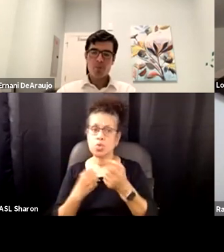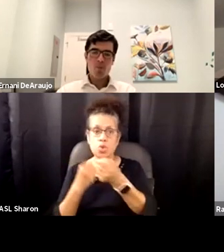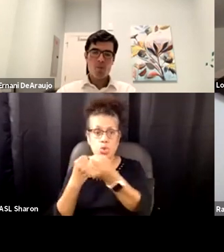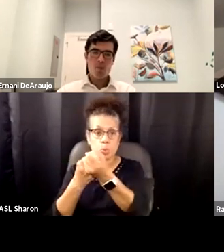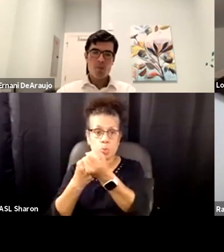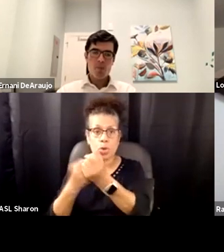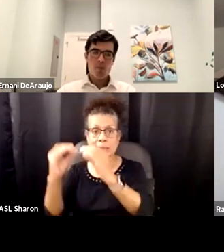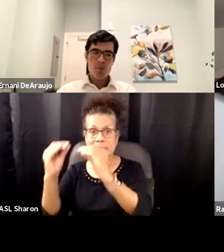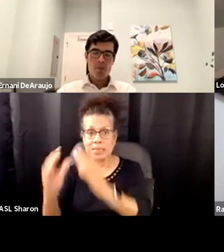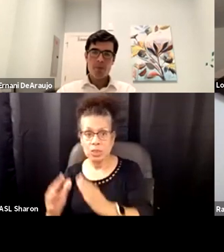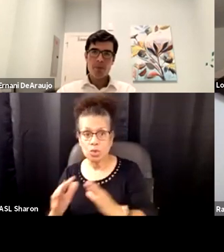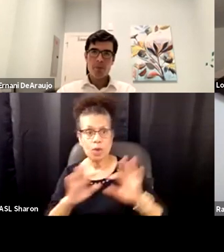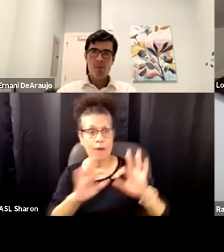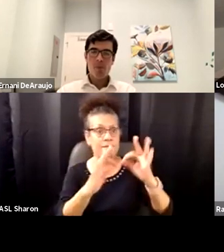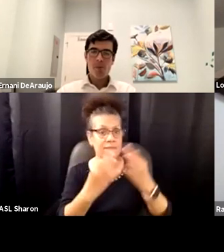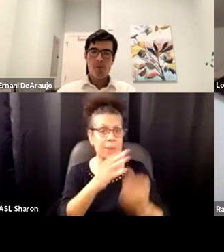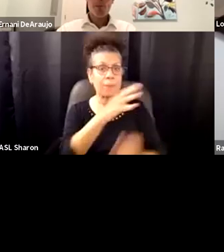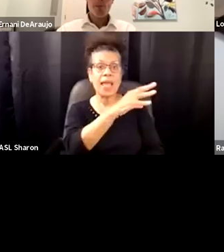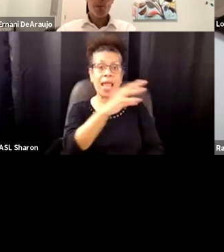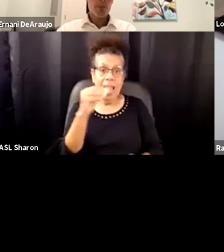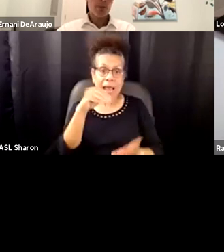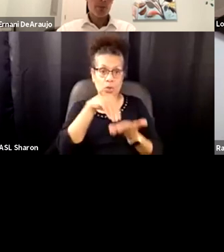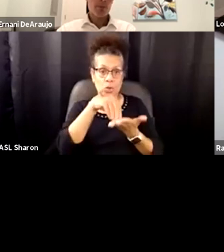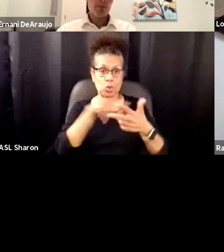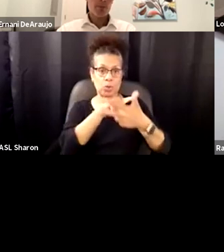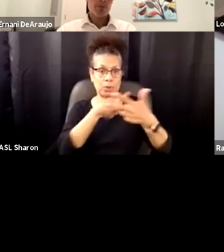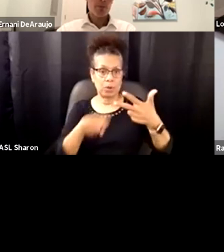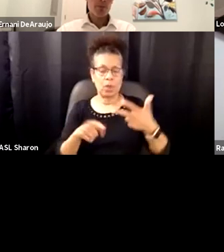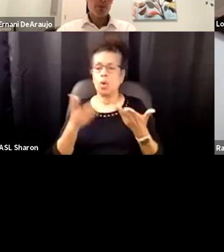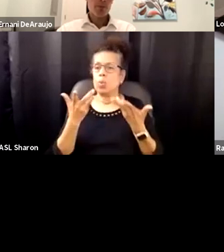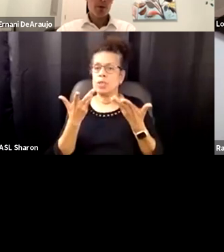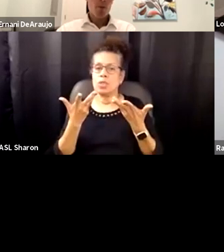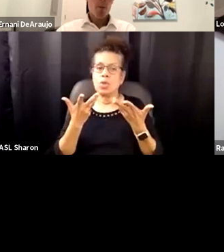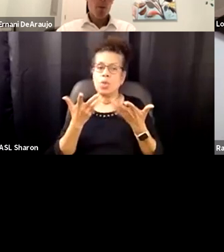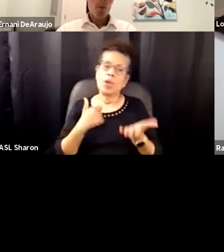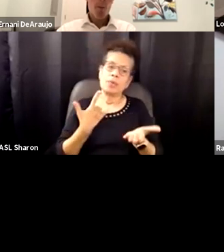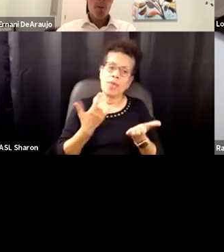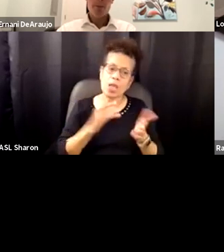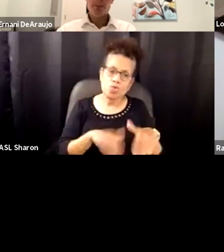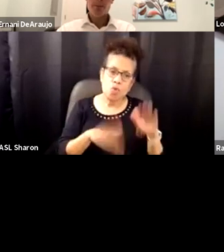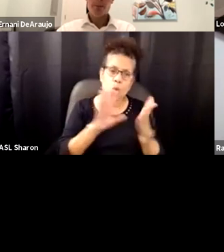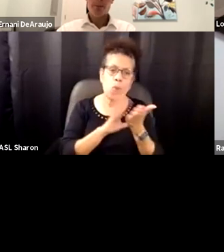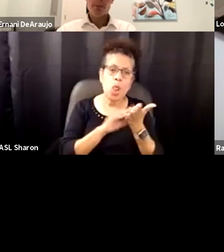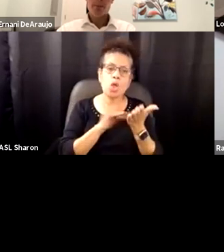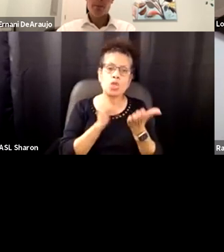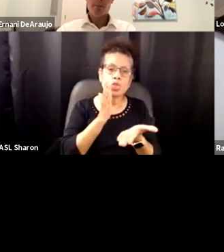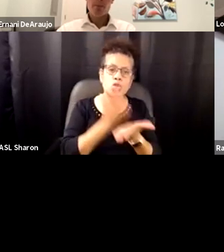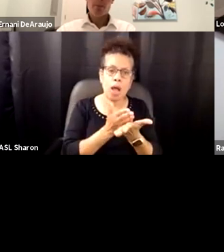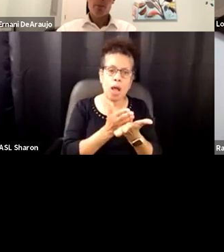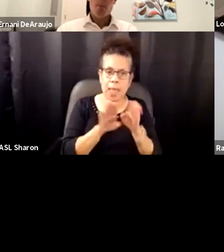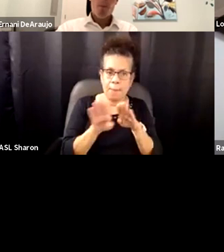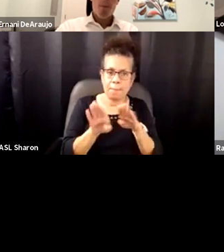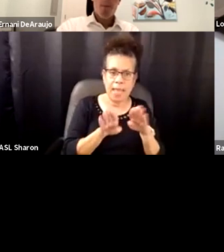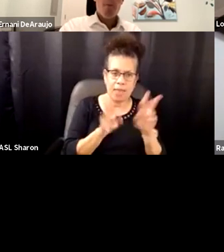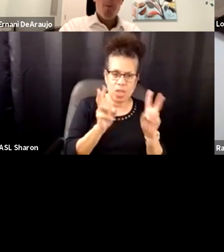families and the student so that we are eliminating those issues as kids grow older thank you for the question